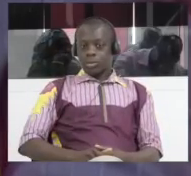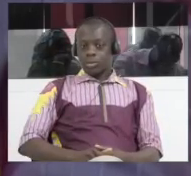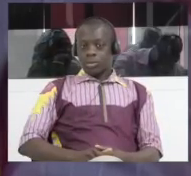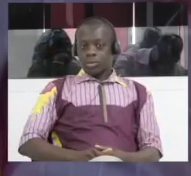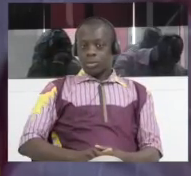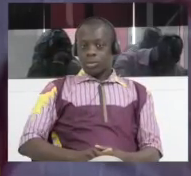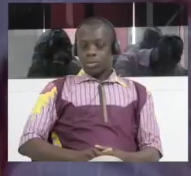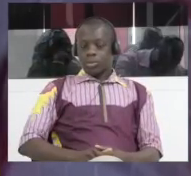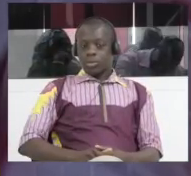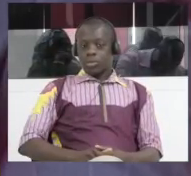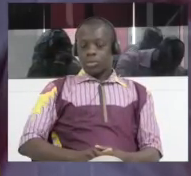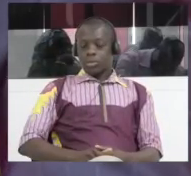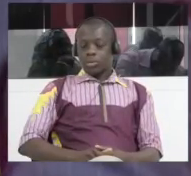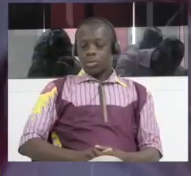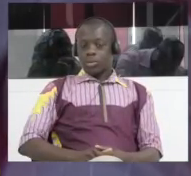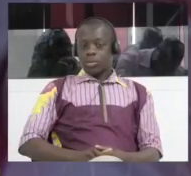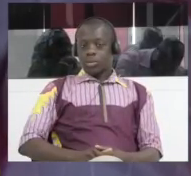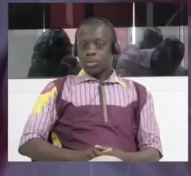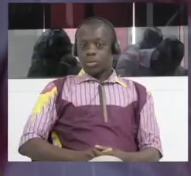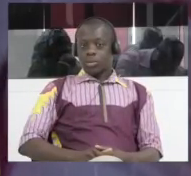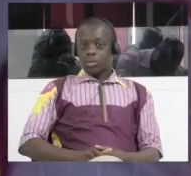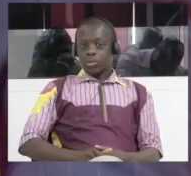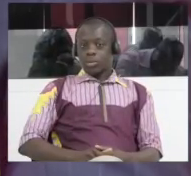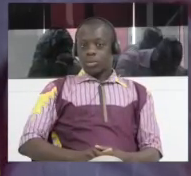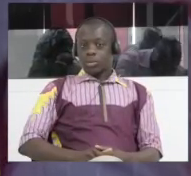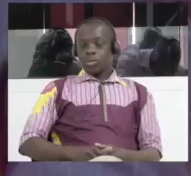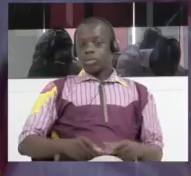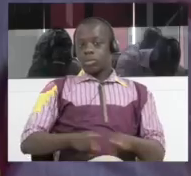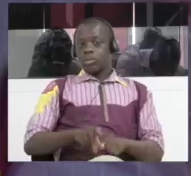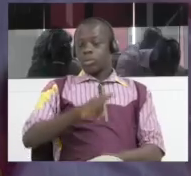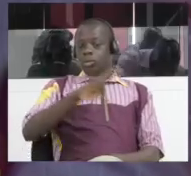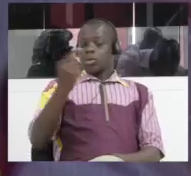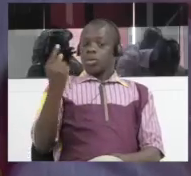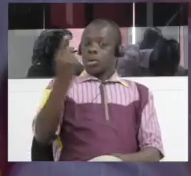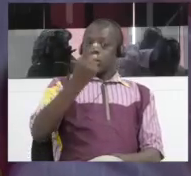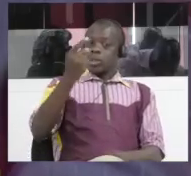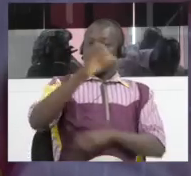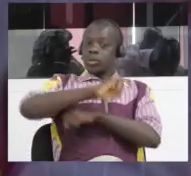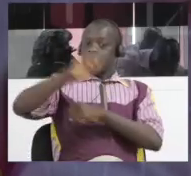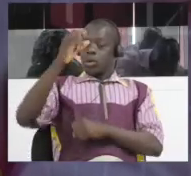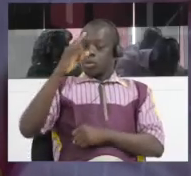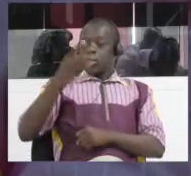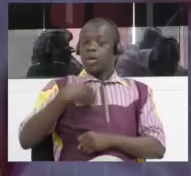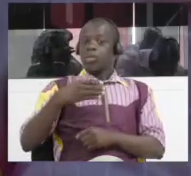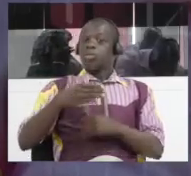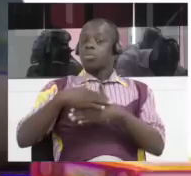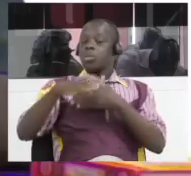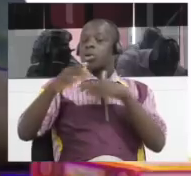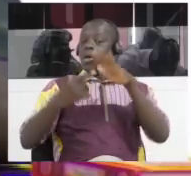And they were not only most senior, but they also had the most important command positions,